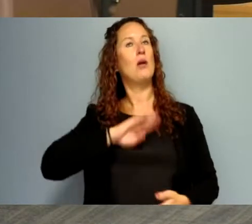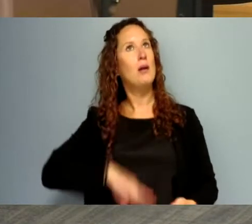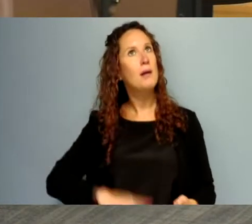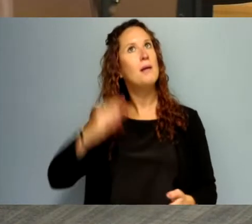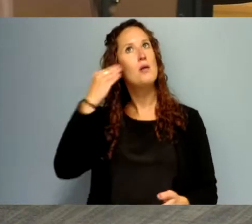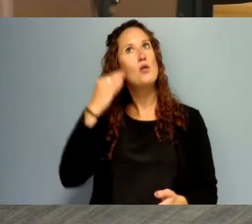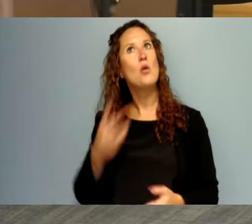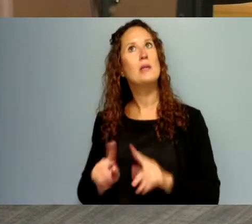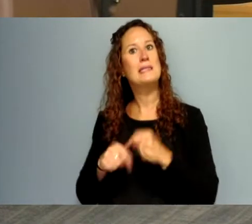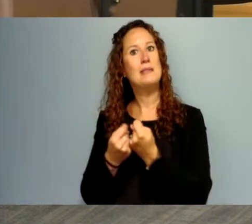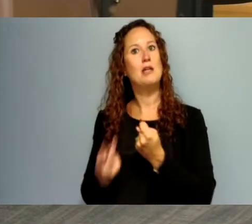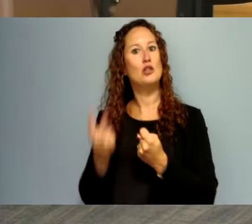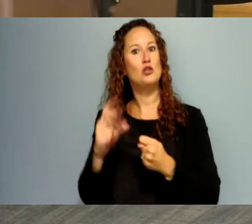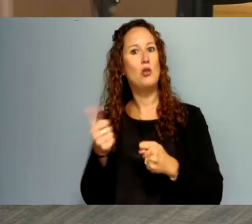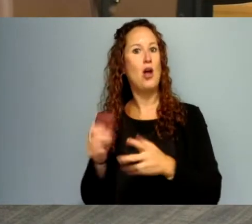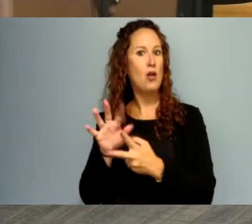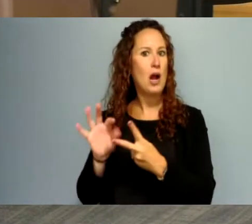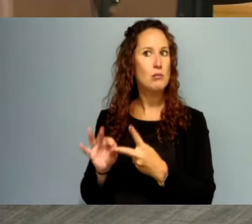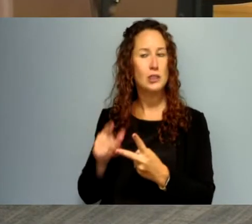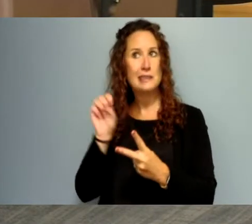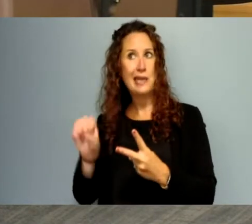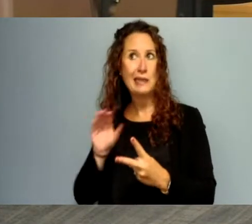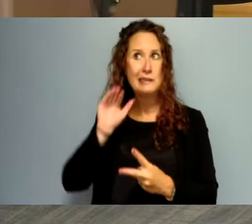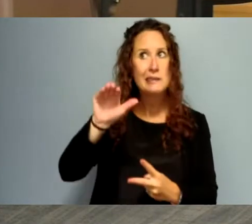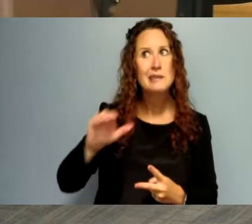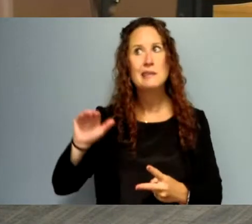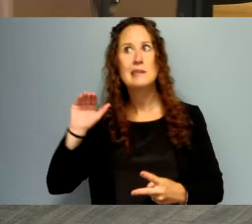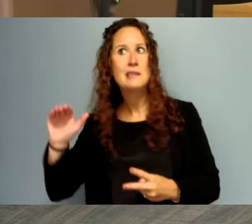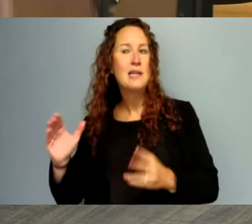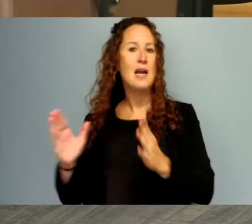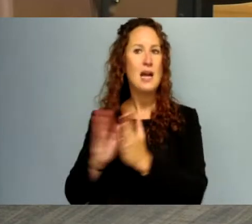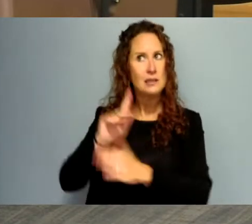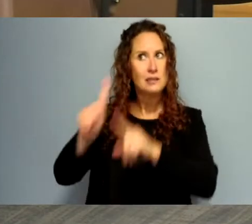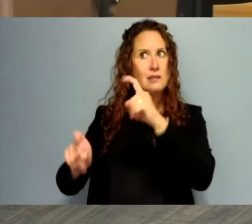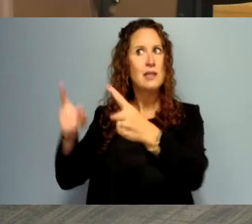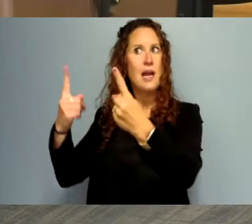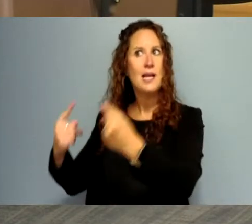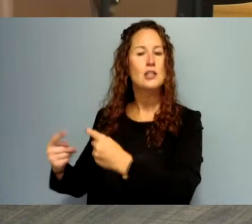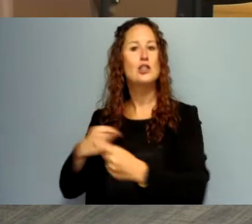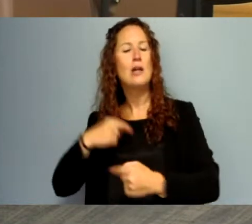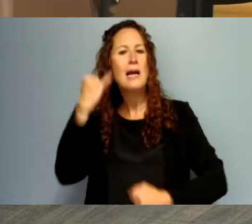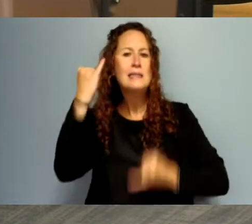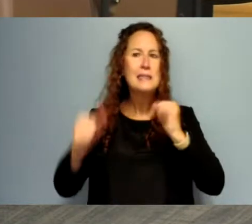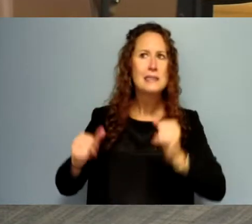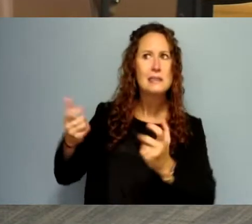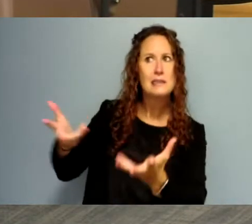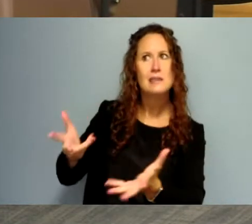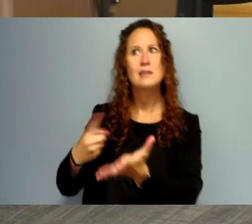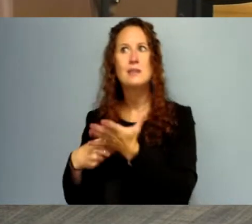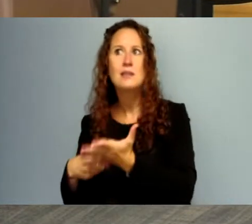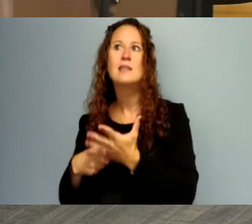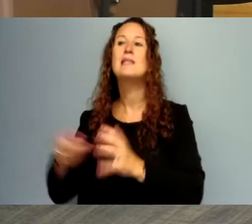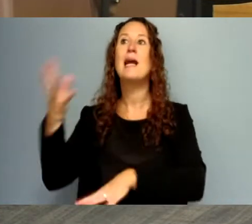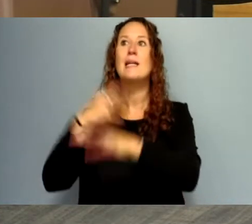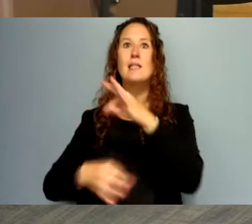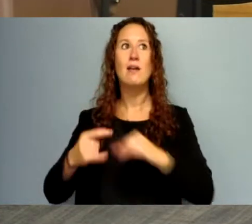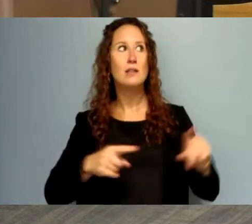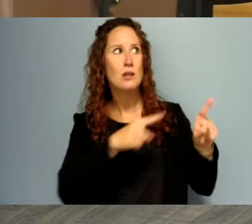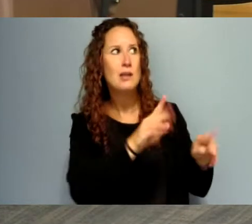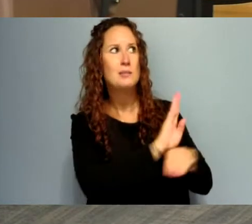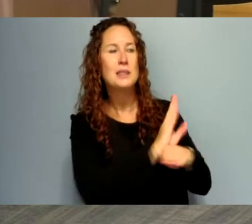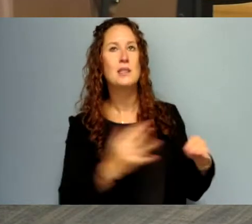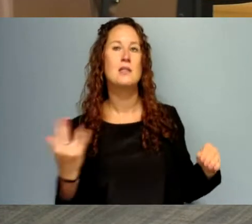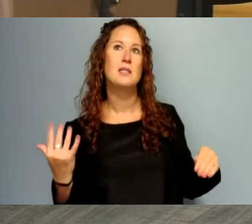2 options to go to people to lead them and answer questions and bounce ideas off of, rather than having to wait until the end of the day for us to get back